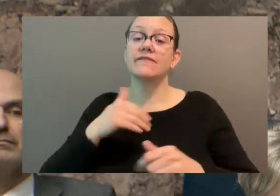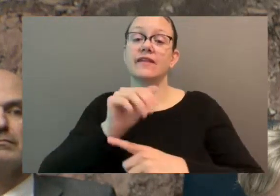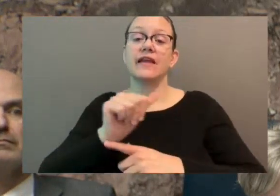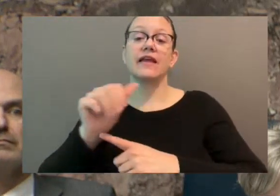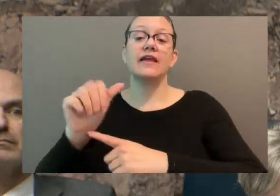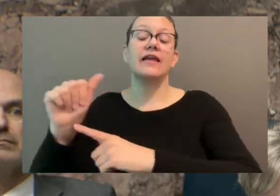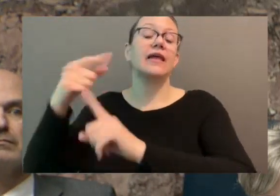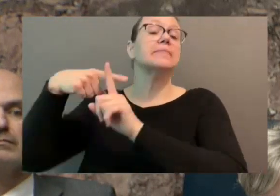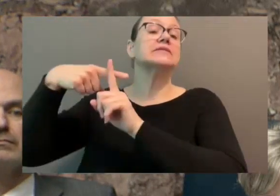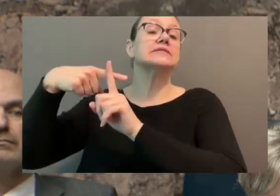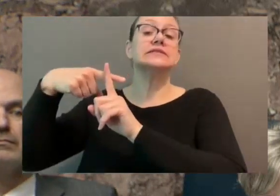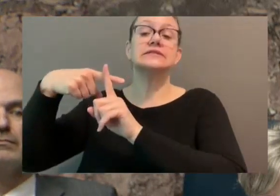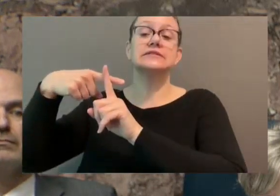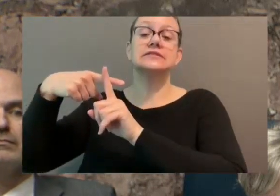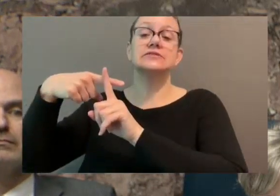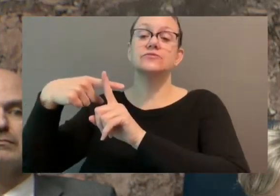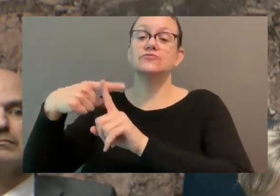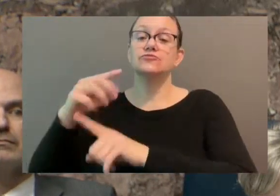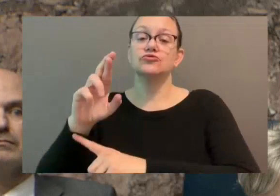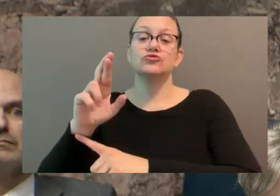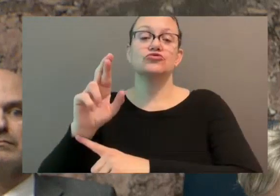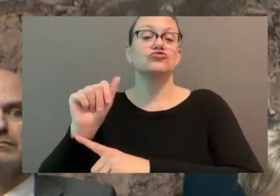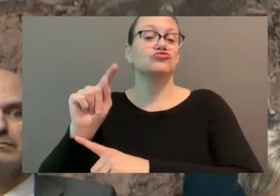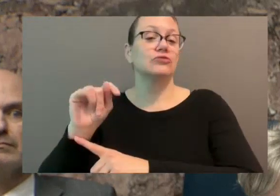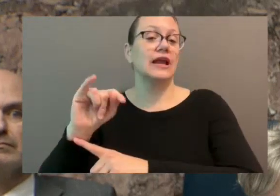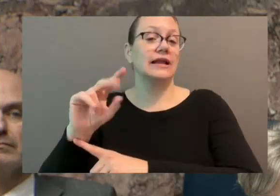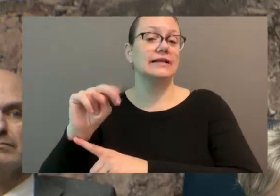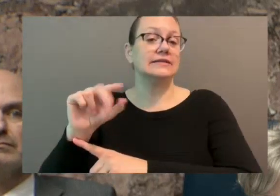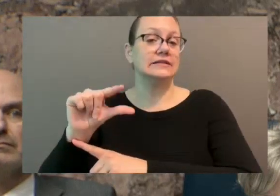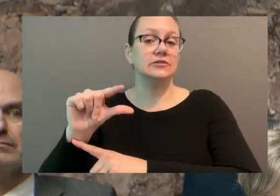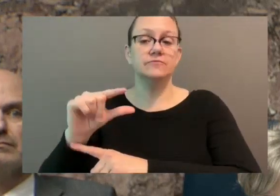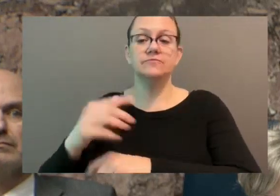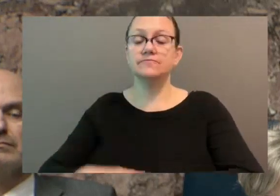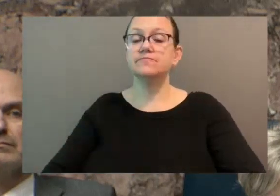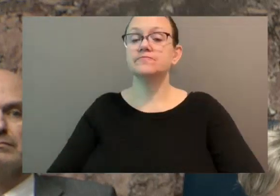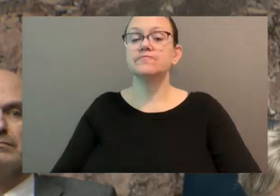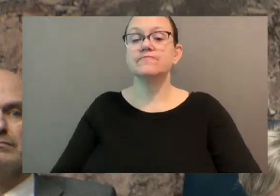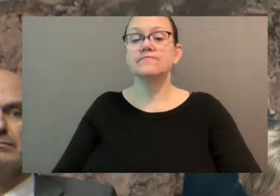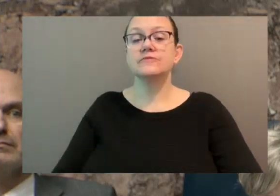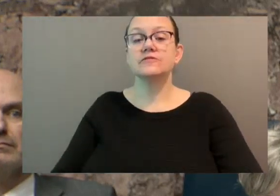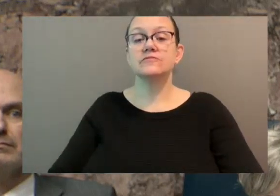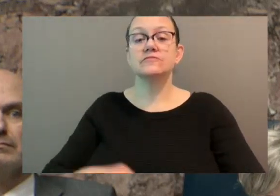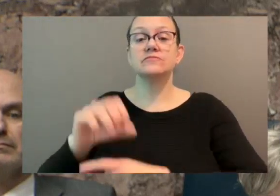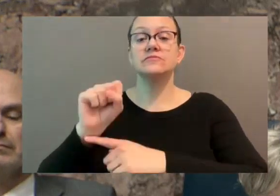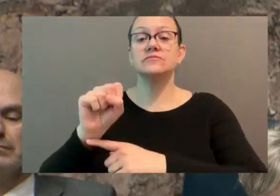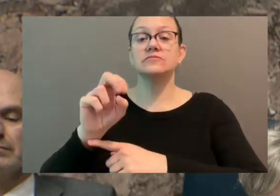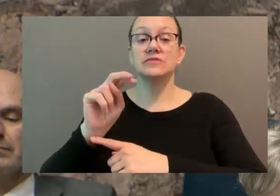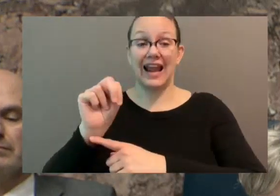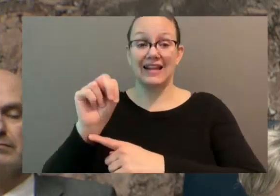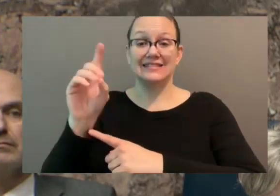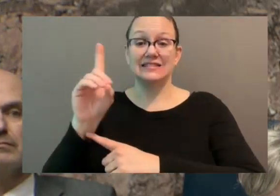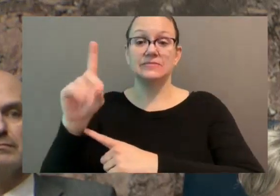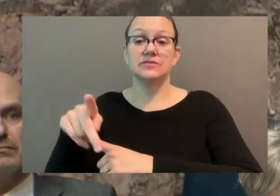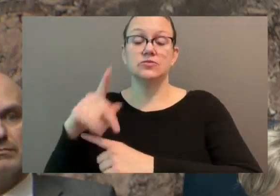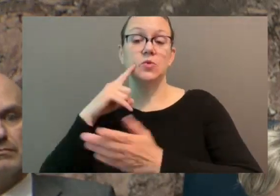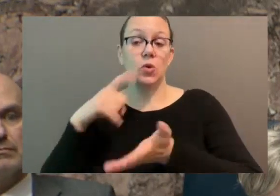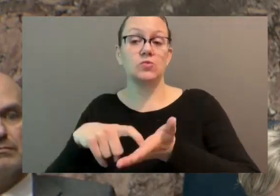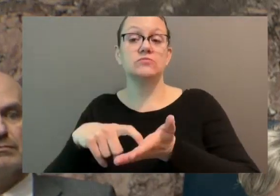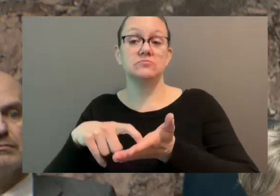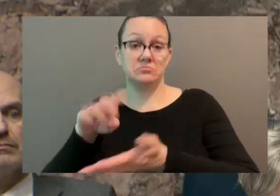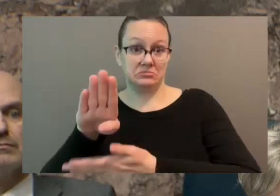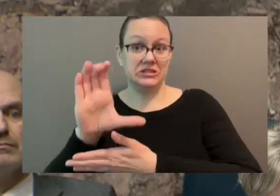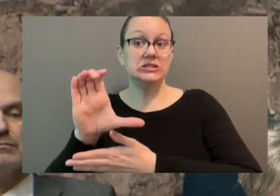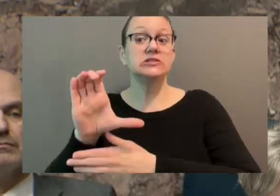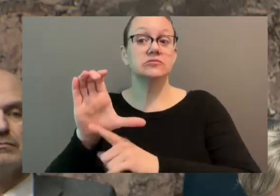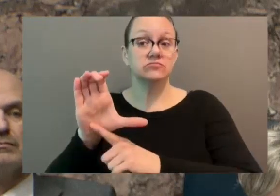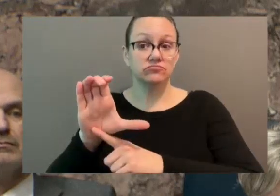a long-term growth. S&P notes that we are making capital investments, and they point to those investments as a change. You